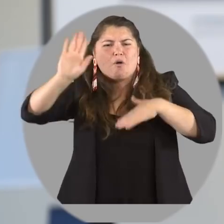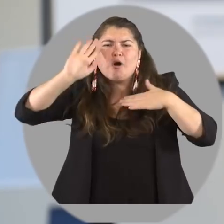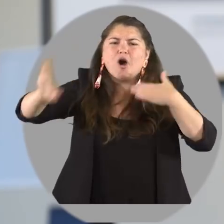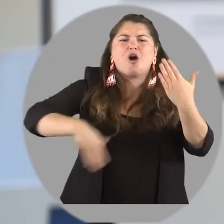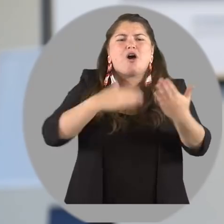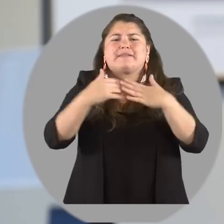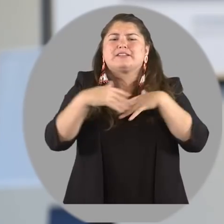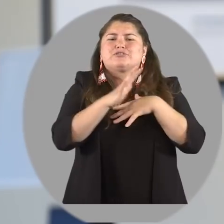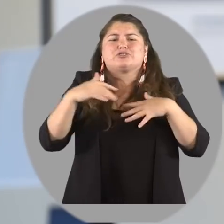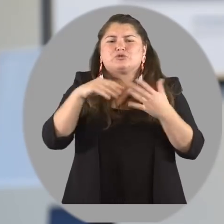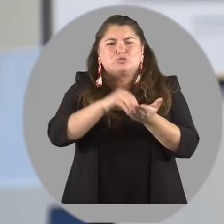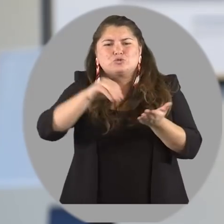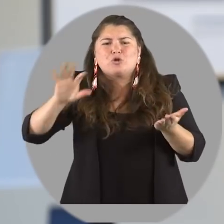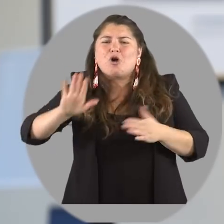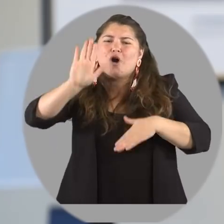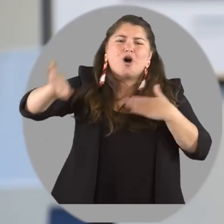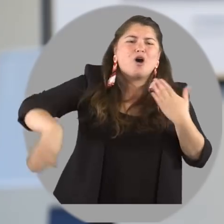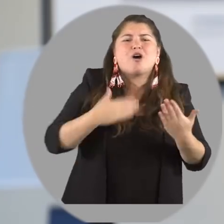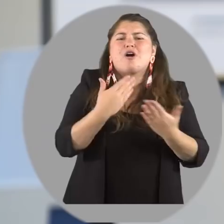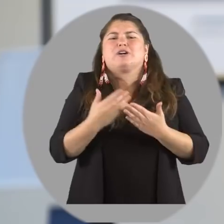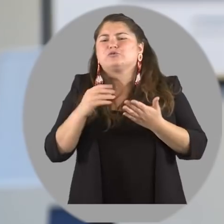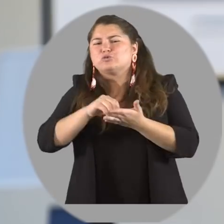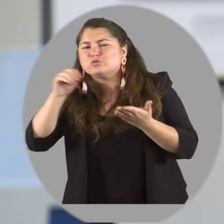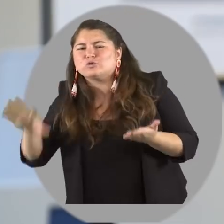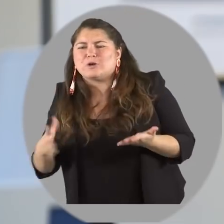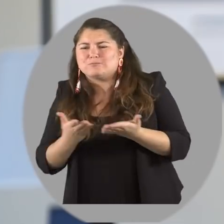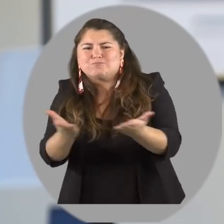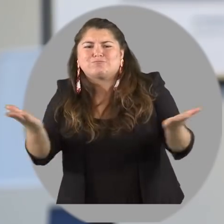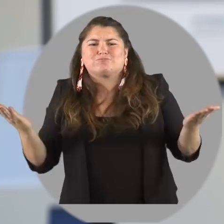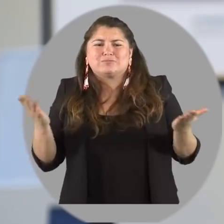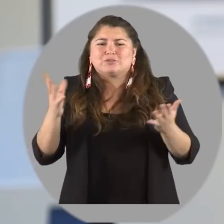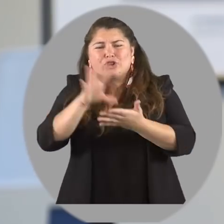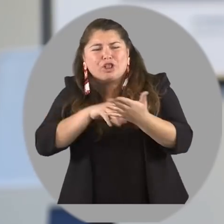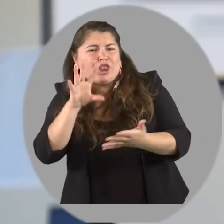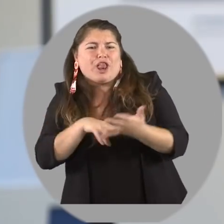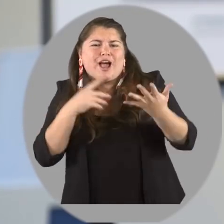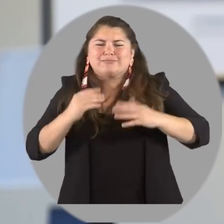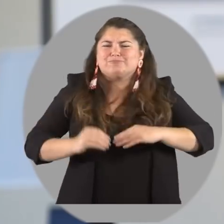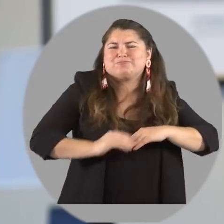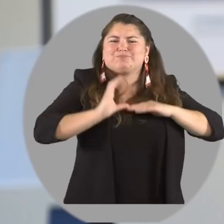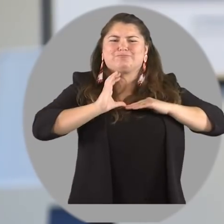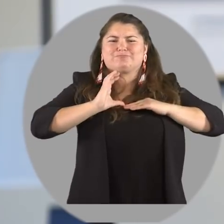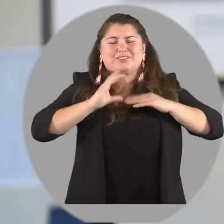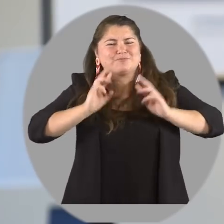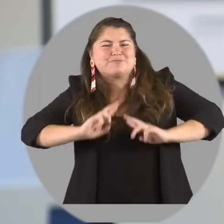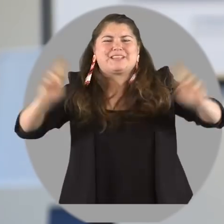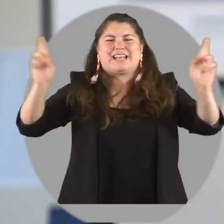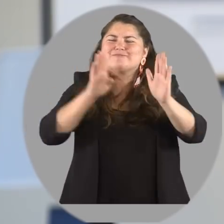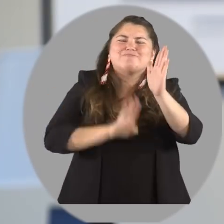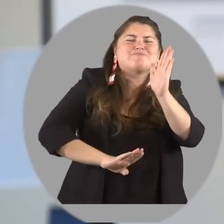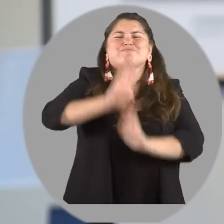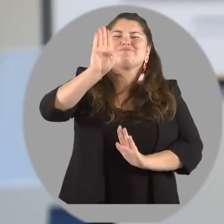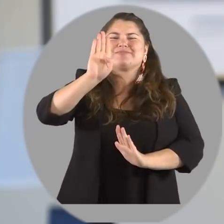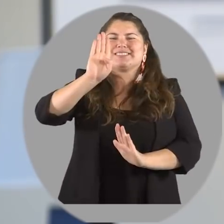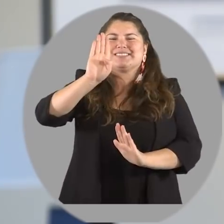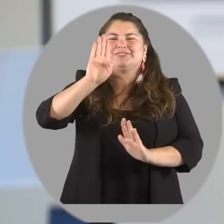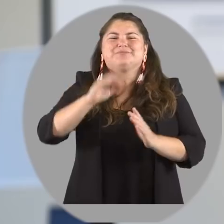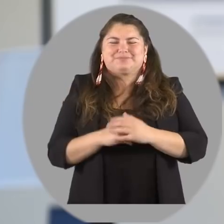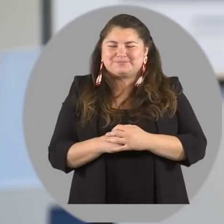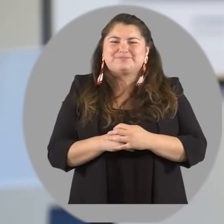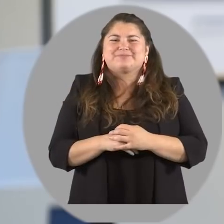this land for sites where all Indigenous students and all students' learning spirits are elevated and set free